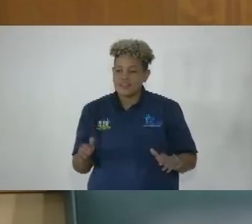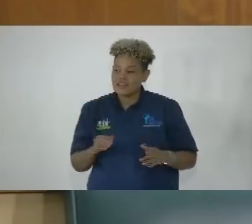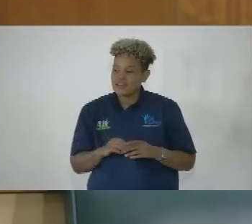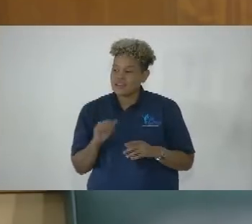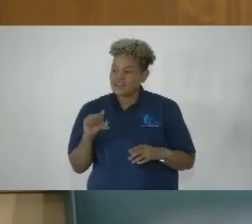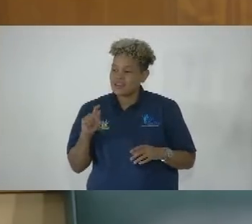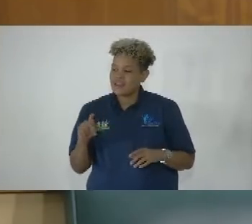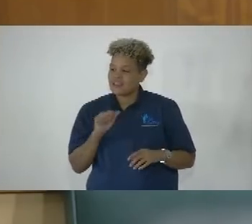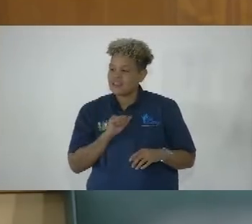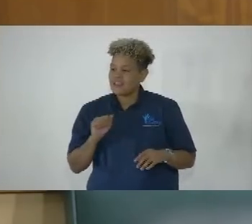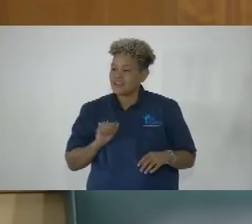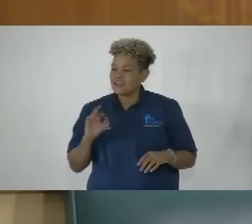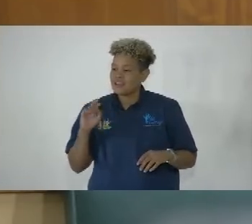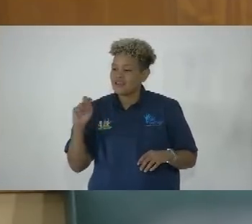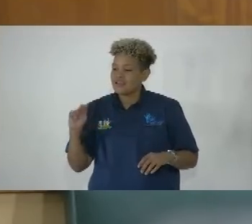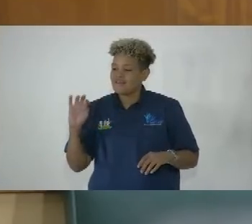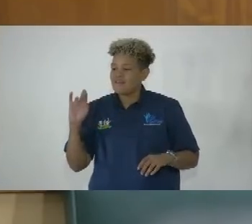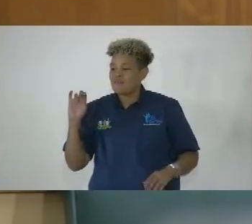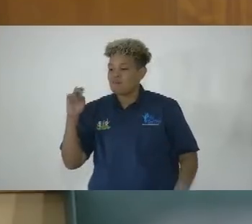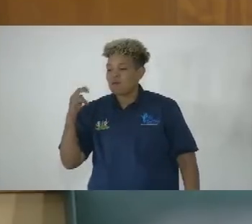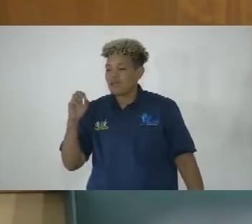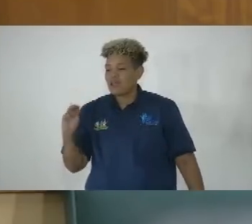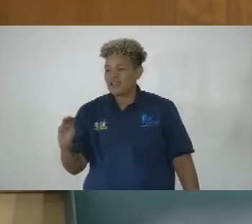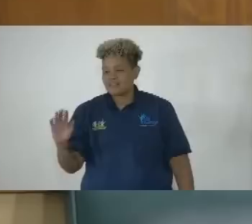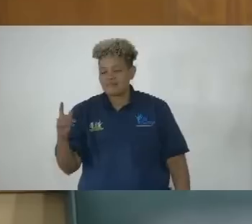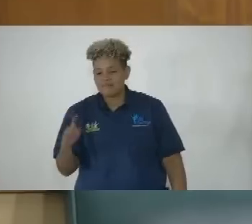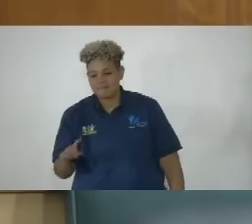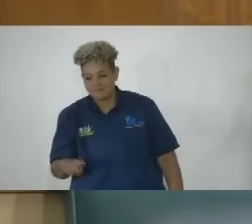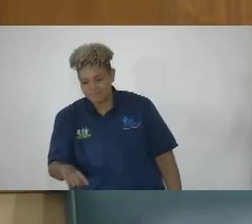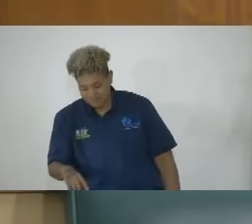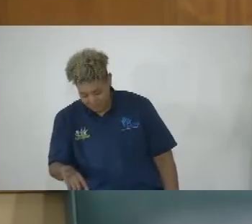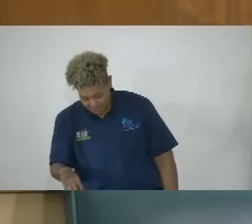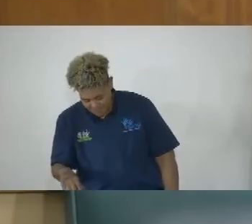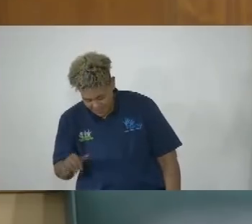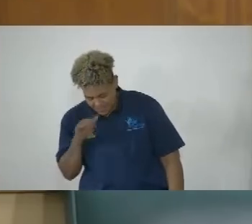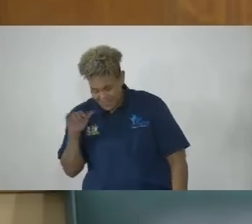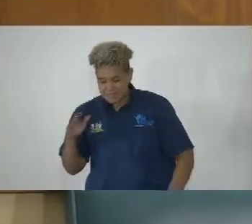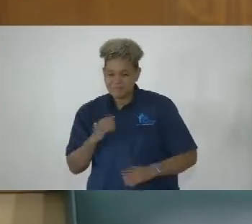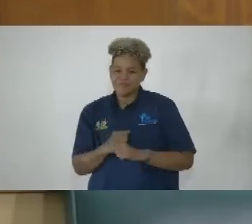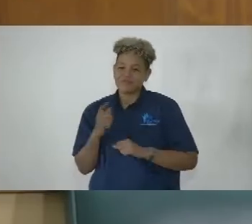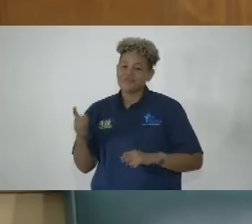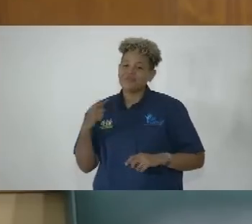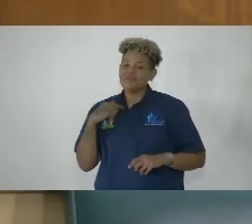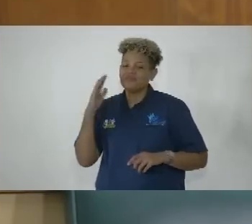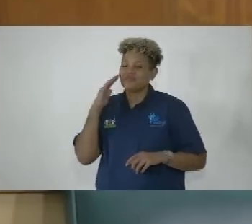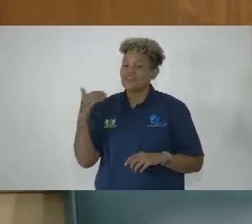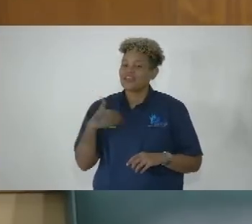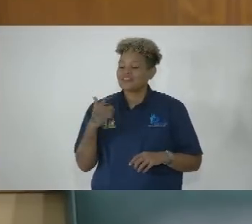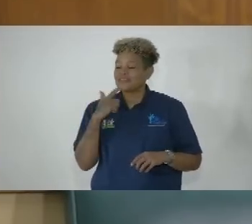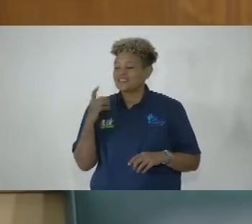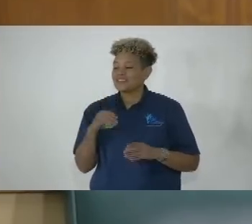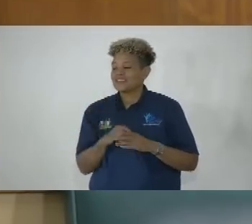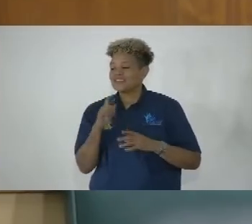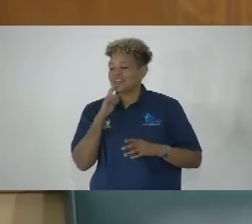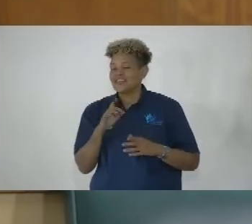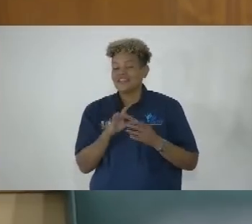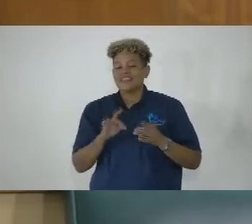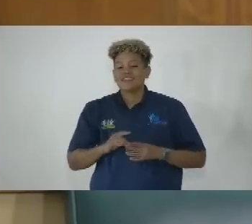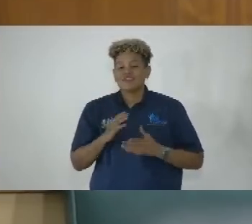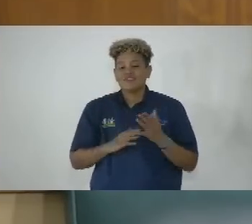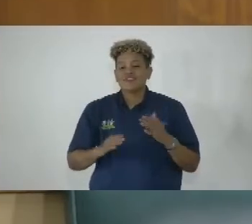AKA Senator Ransford Braham. It's very unlikely, but I know he's been having, he's been indulging in some of